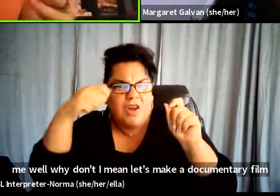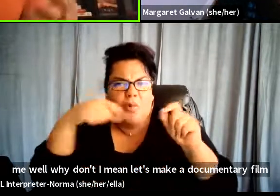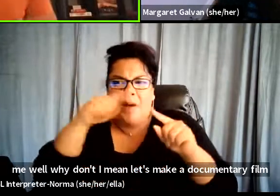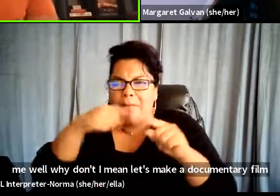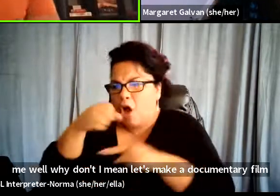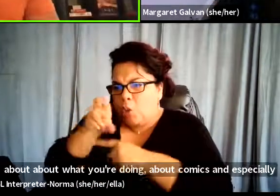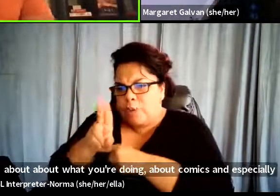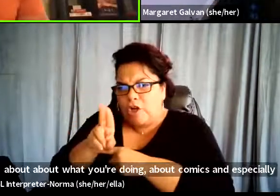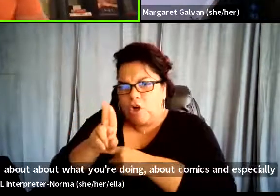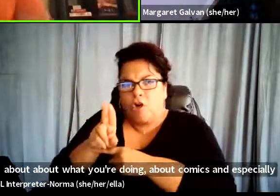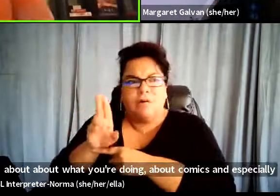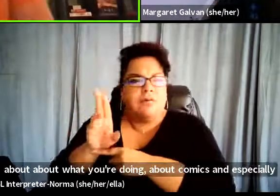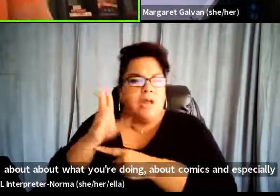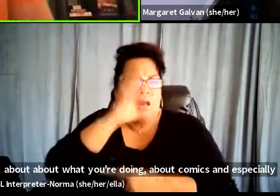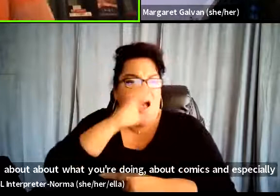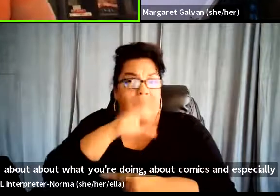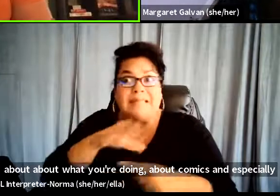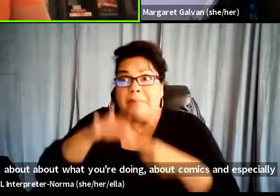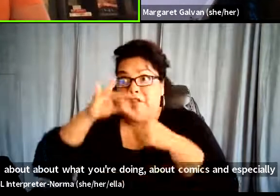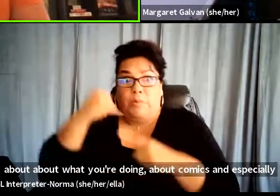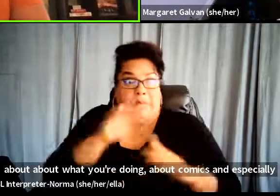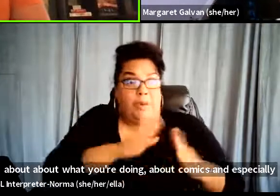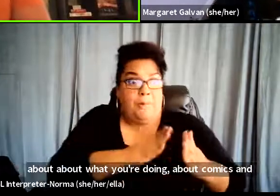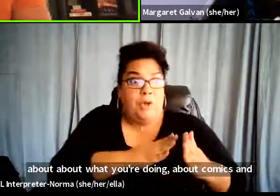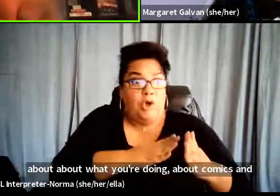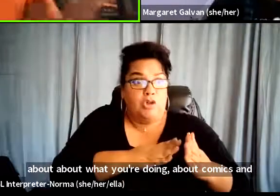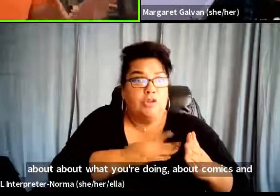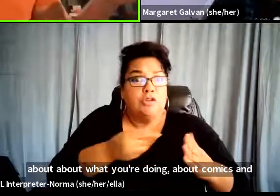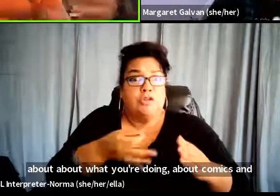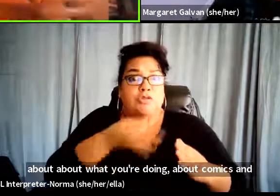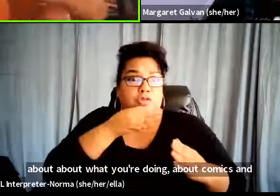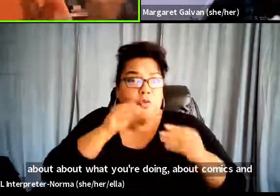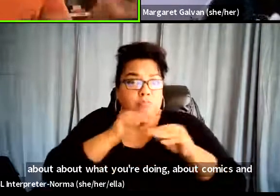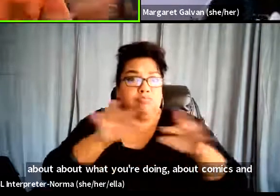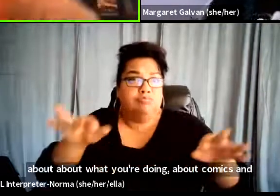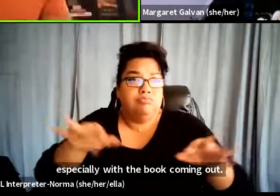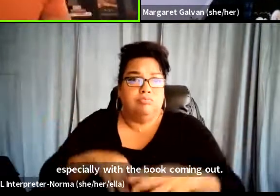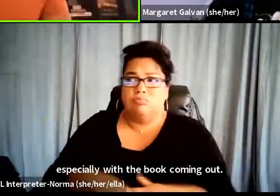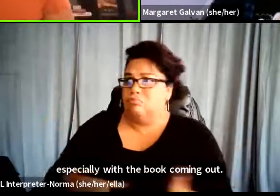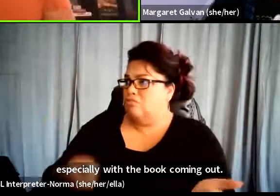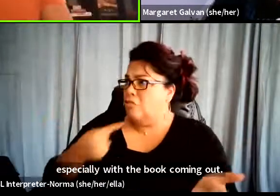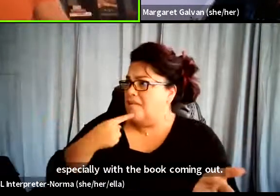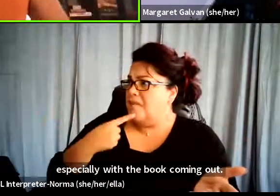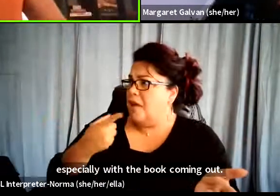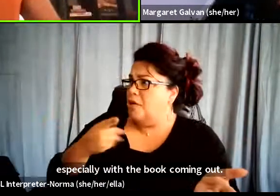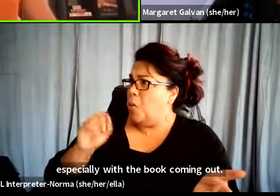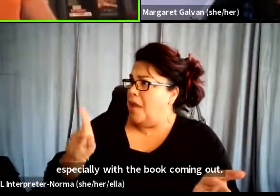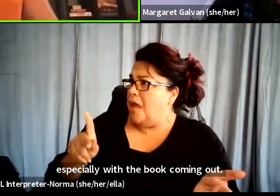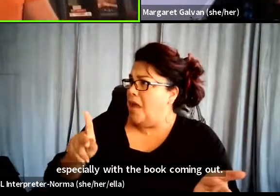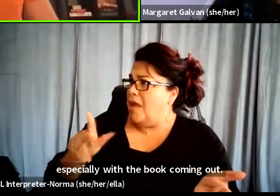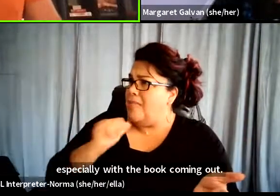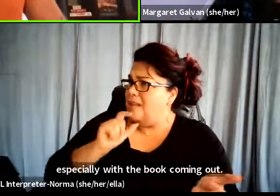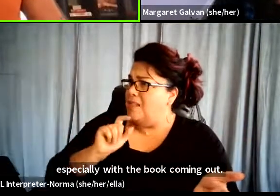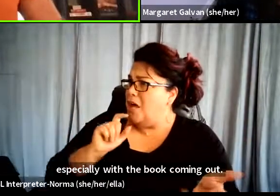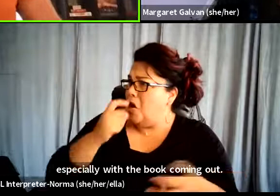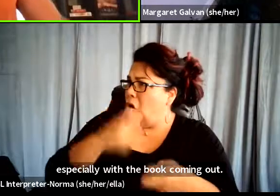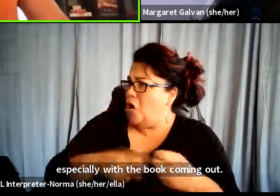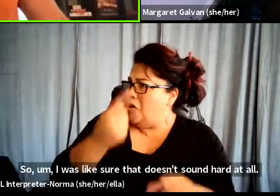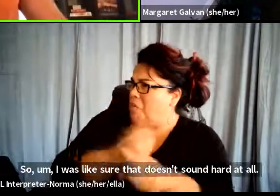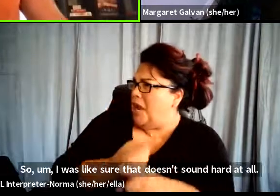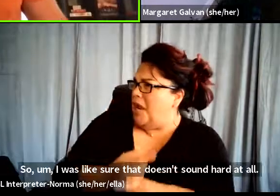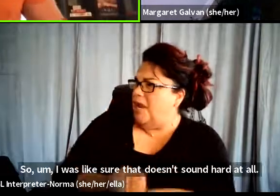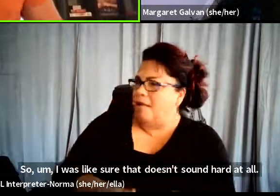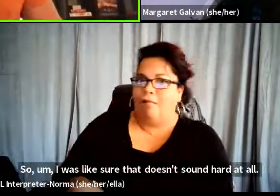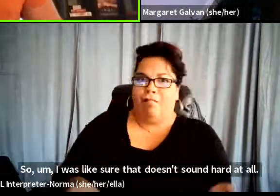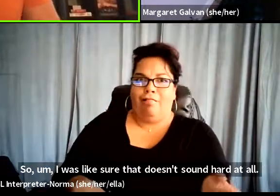comics and especially with a book coming out. So, um, I was like, sure, that doesn't sound hard at all. No